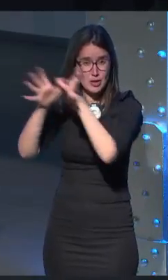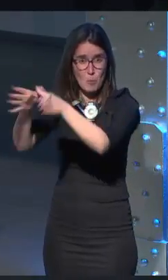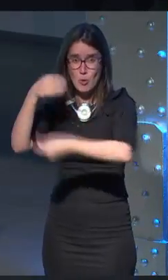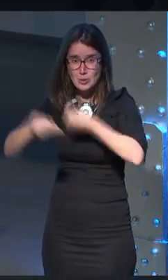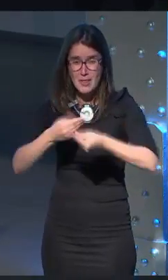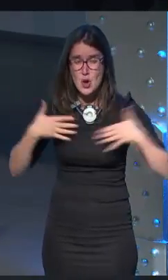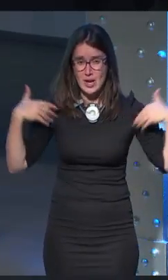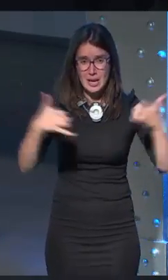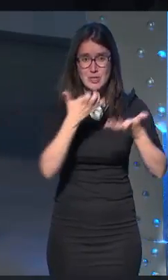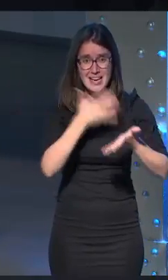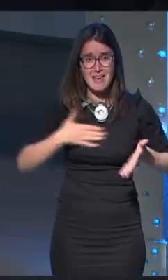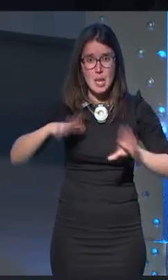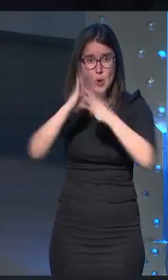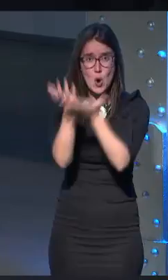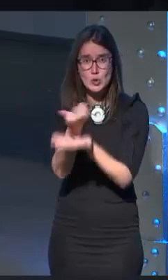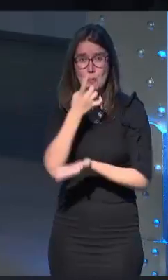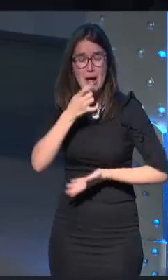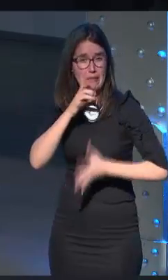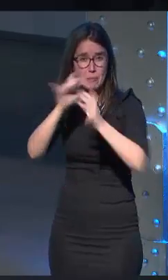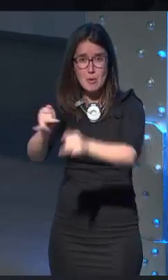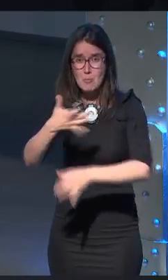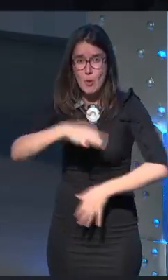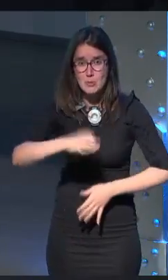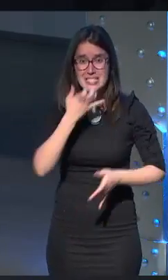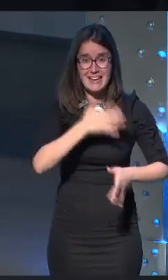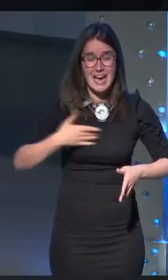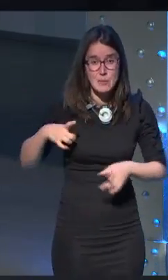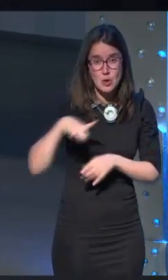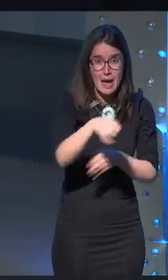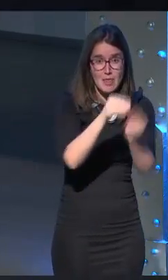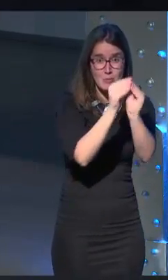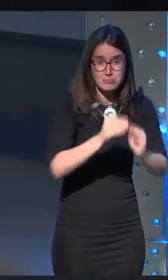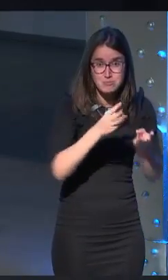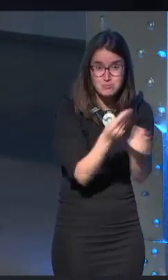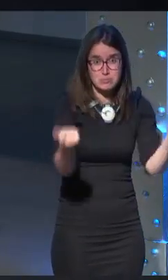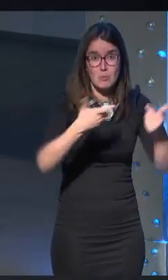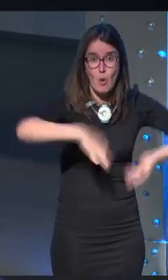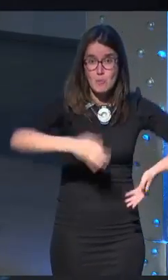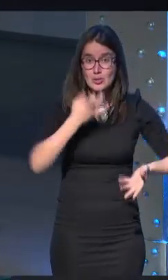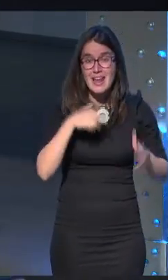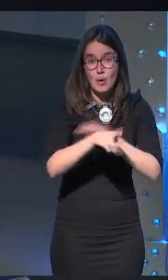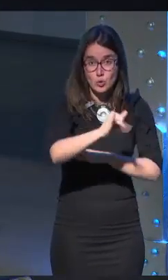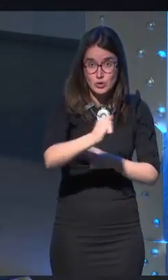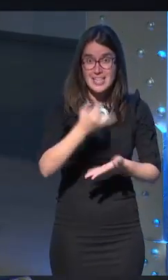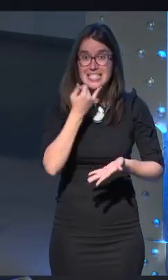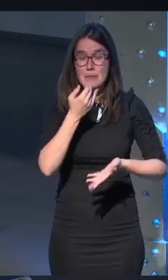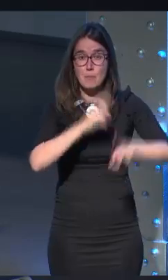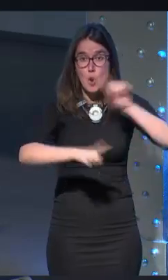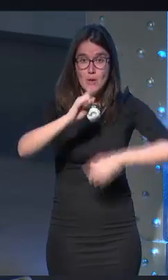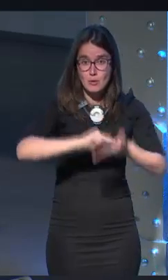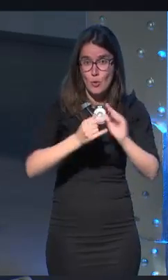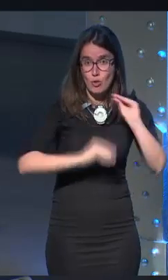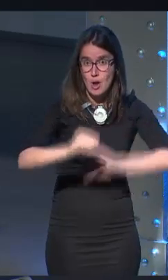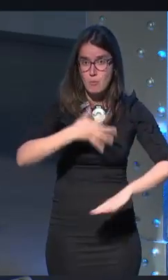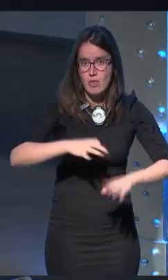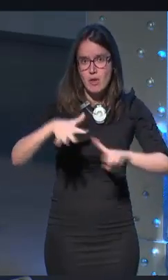If we want to cure cancer and put the resources behind it, we can do that. If we want to fix the problems with our environment, you know,